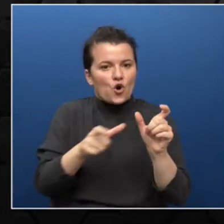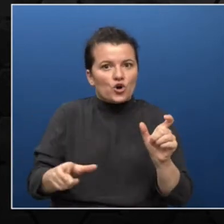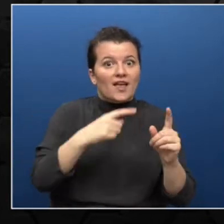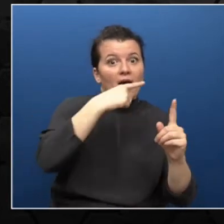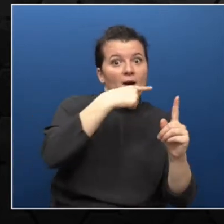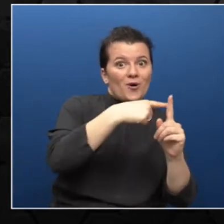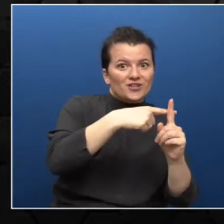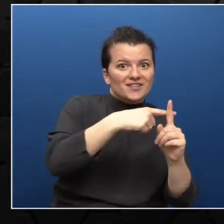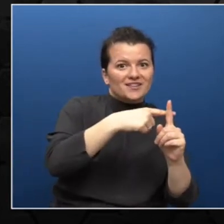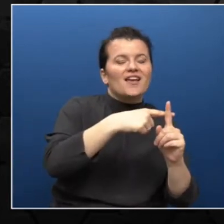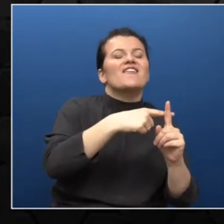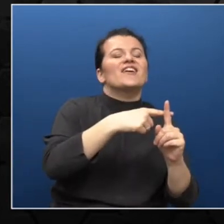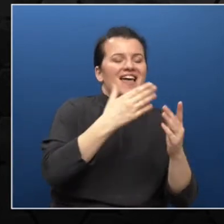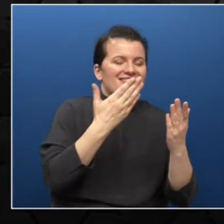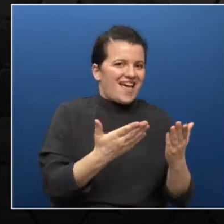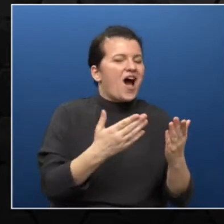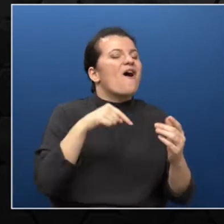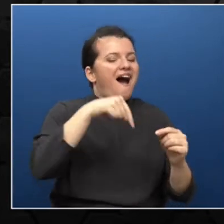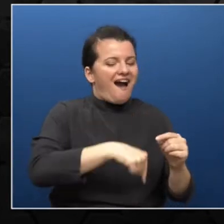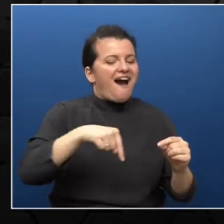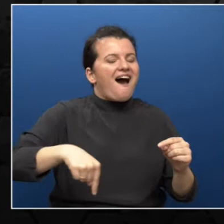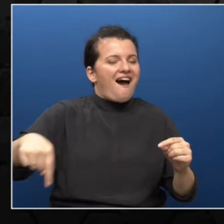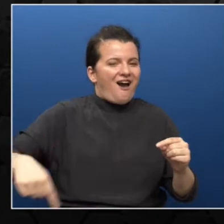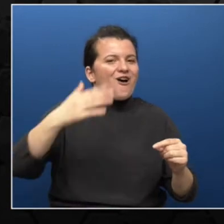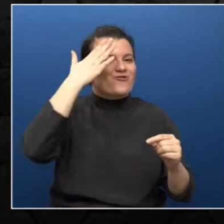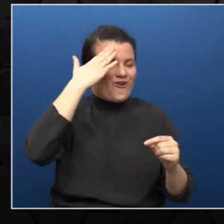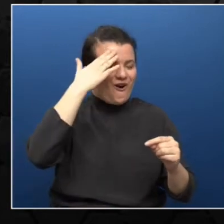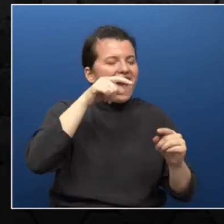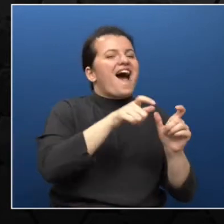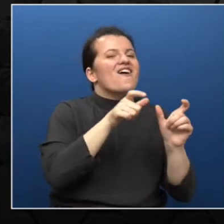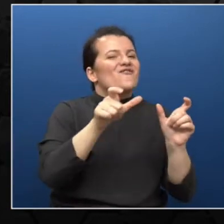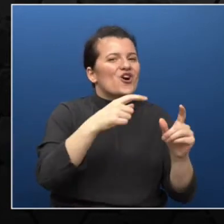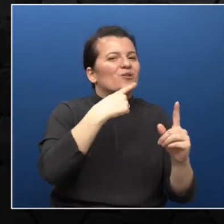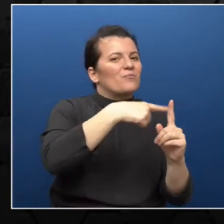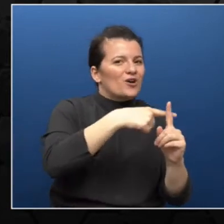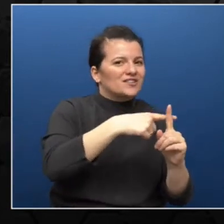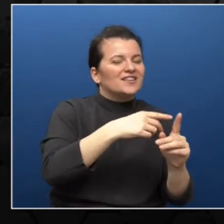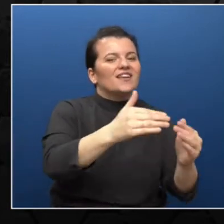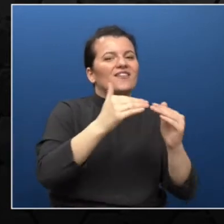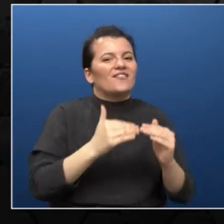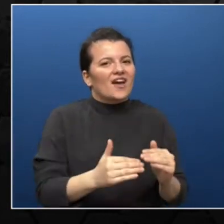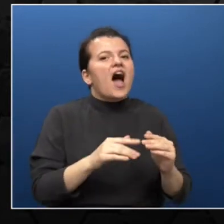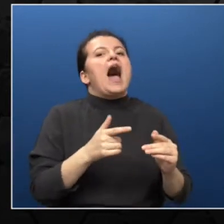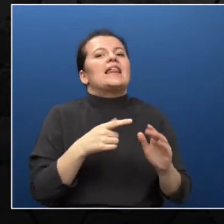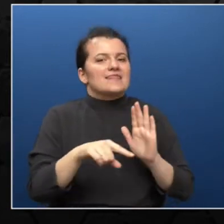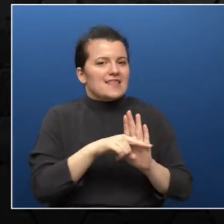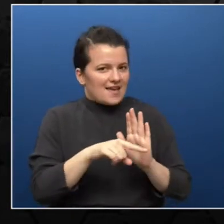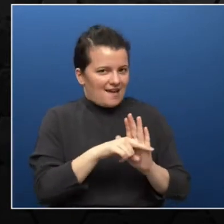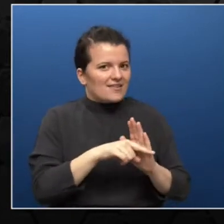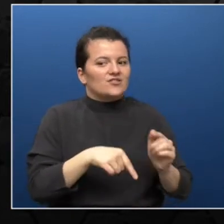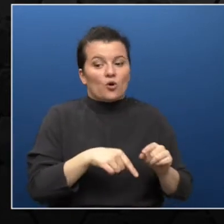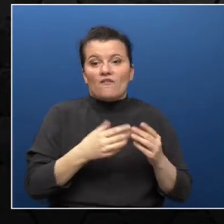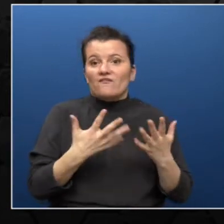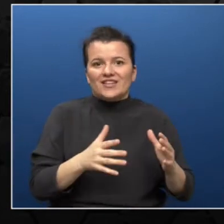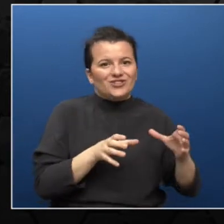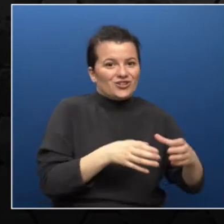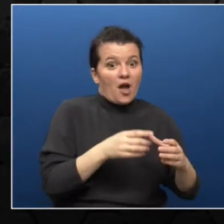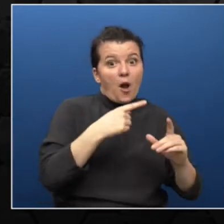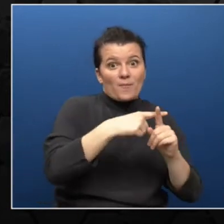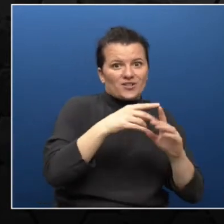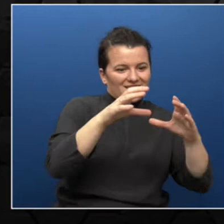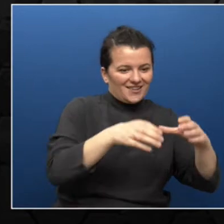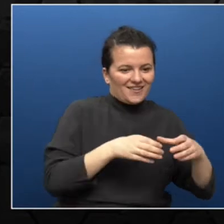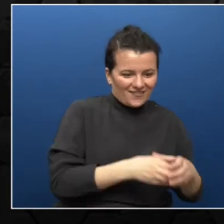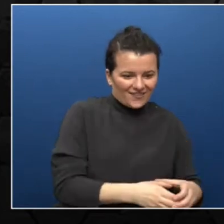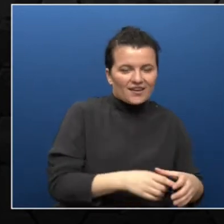we make it into clusters, and then we show it in our plot. So what happens is basically you have a set of words with you which